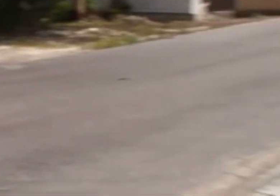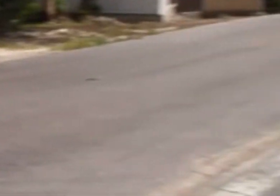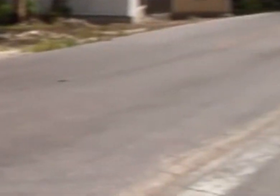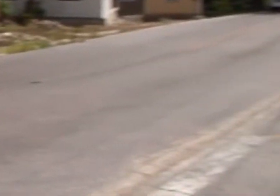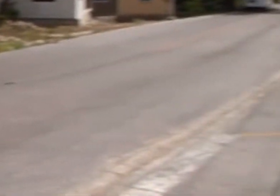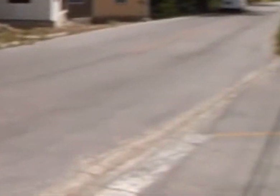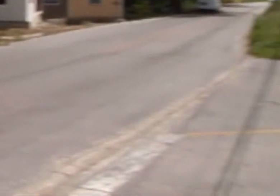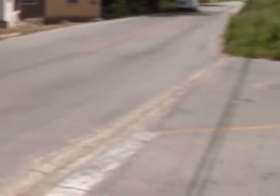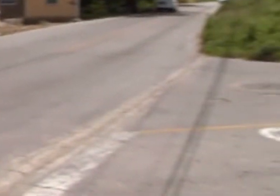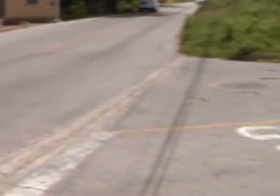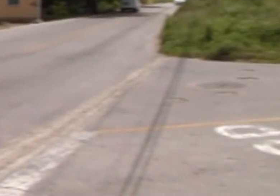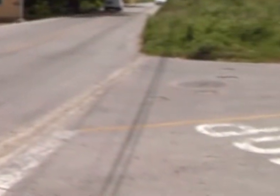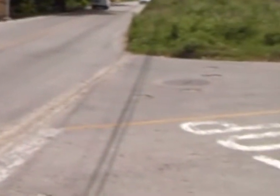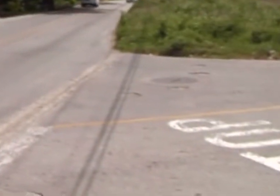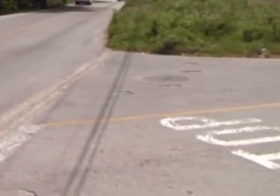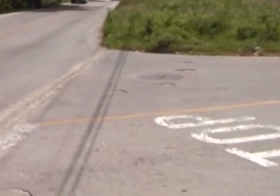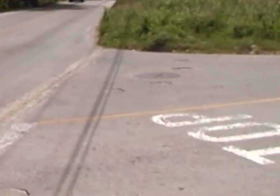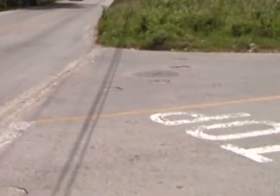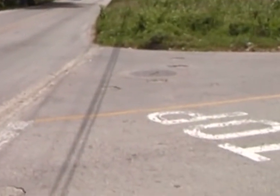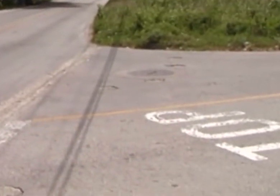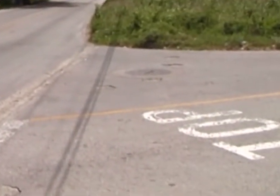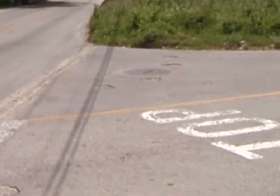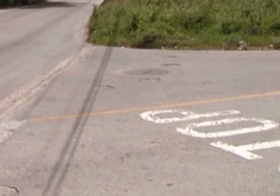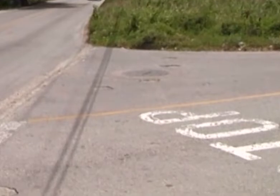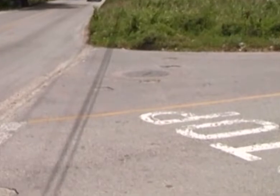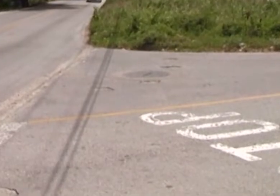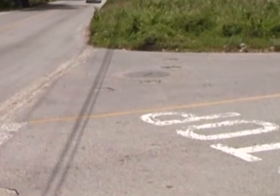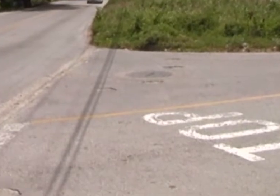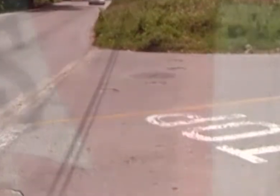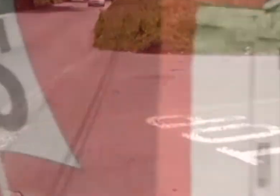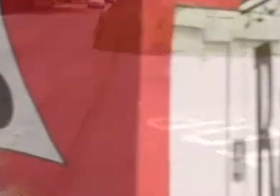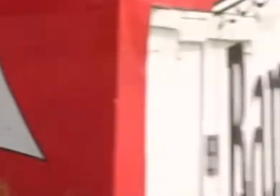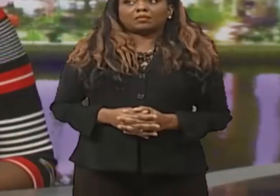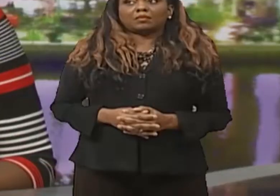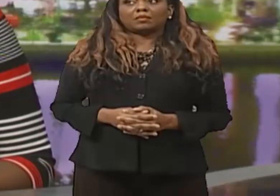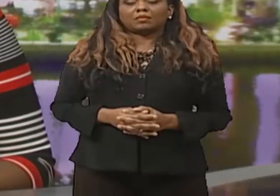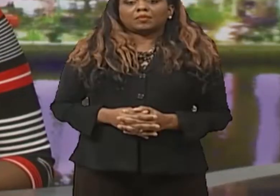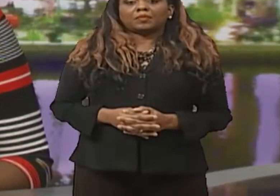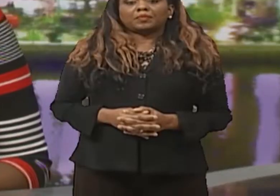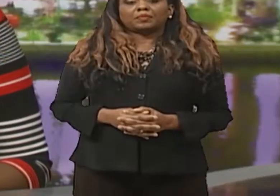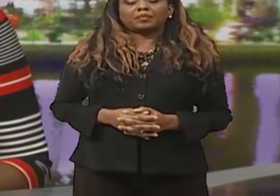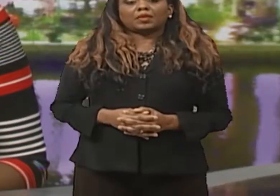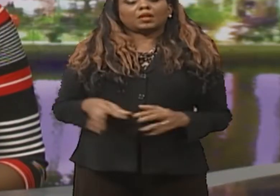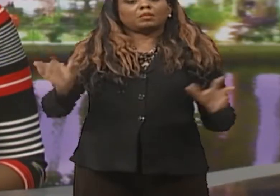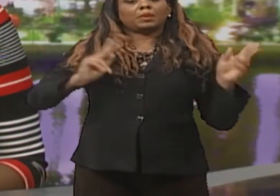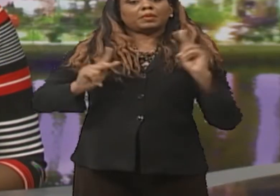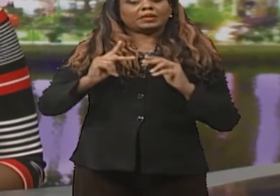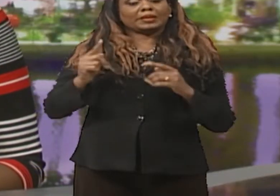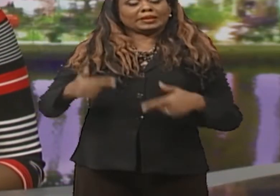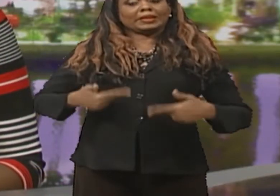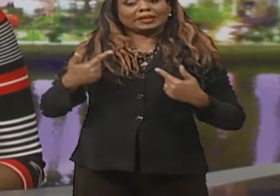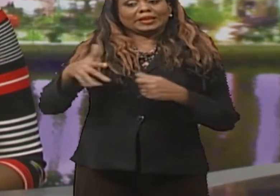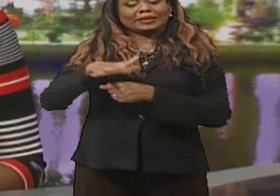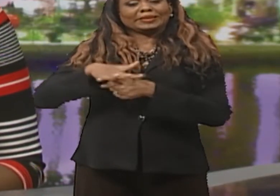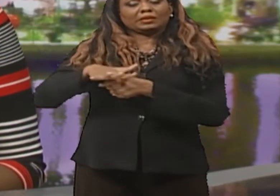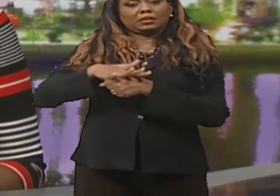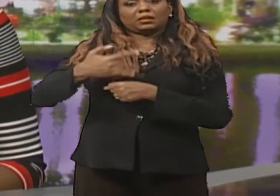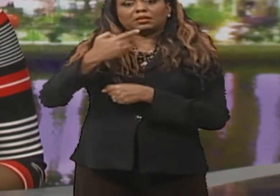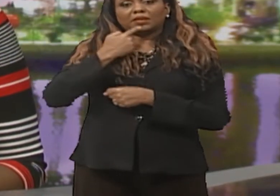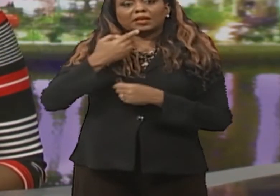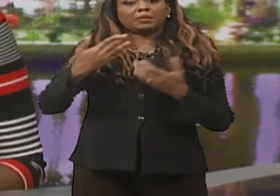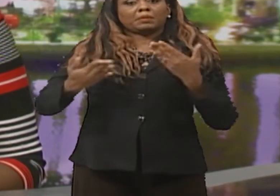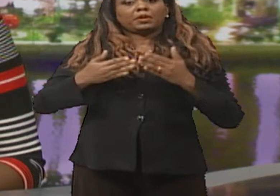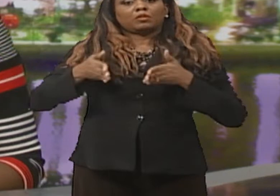lights to alert motorists of the need to proceed more cautiously. In addition, they say better overall lighting, road